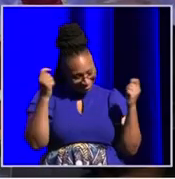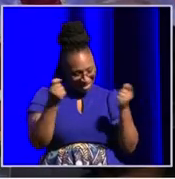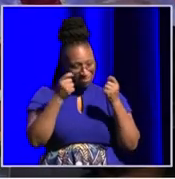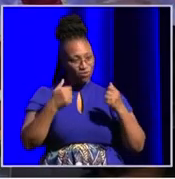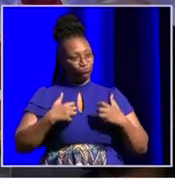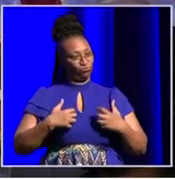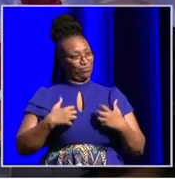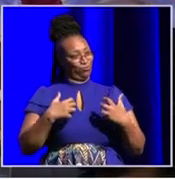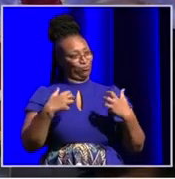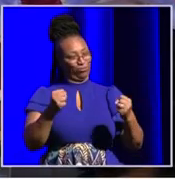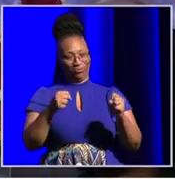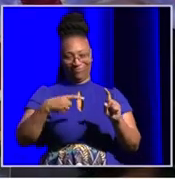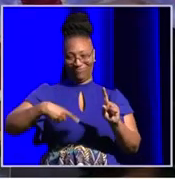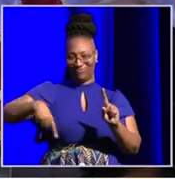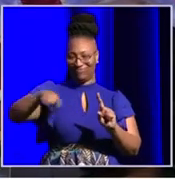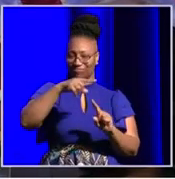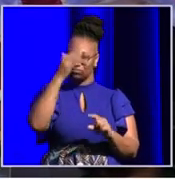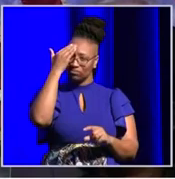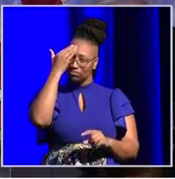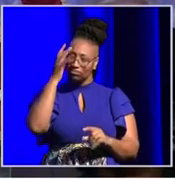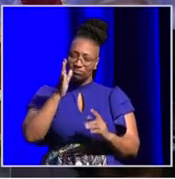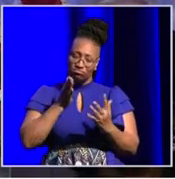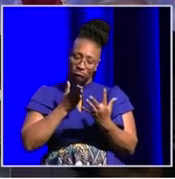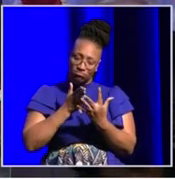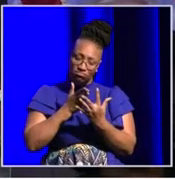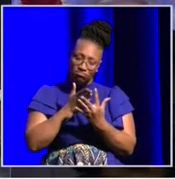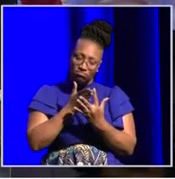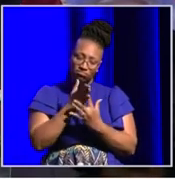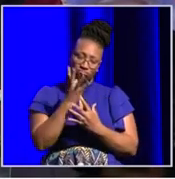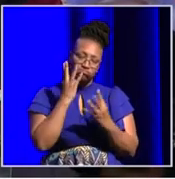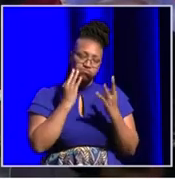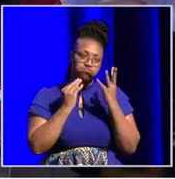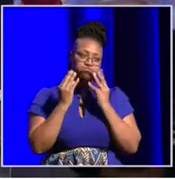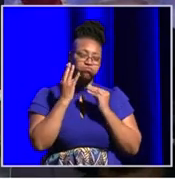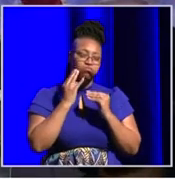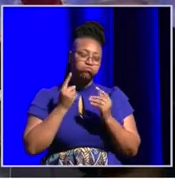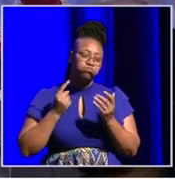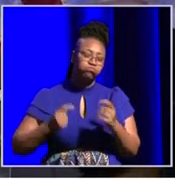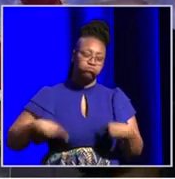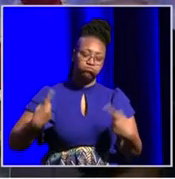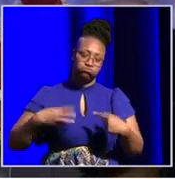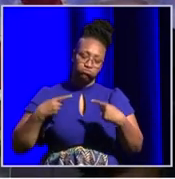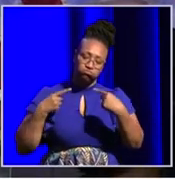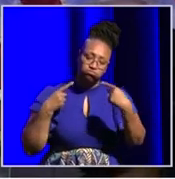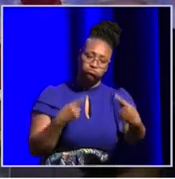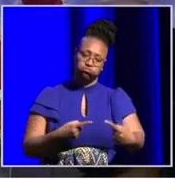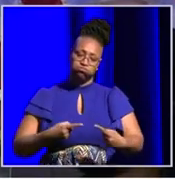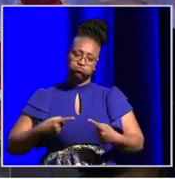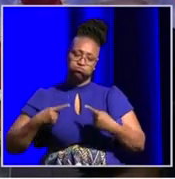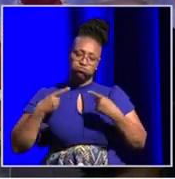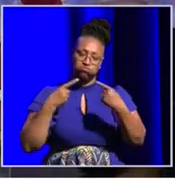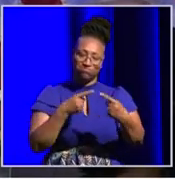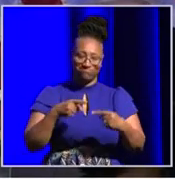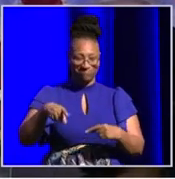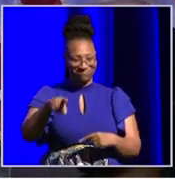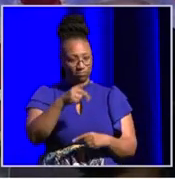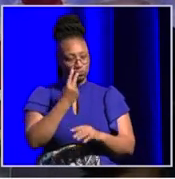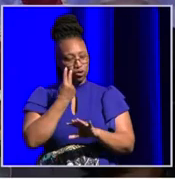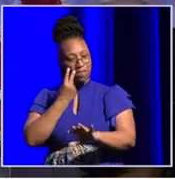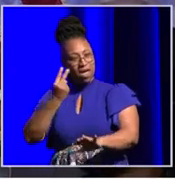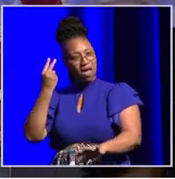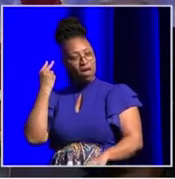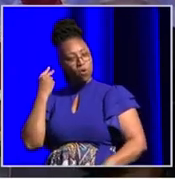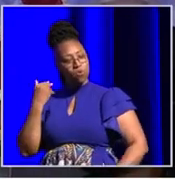face. It's your resilience that reminds me of what I was surrounded by growing up in a small,